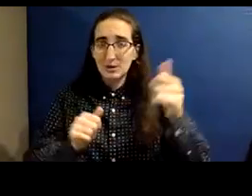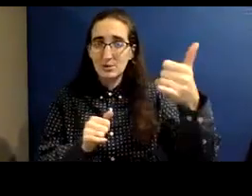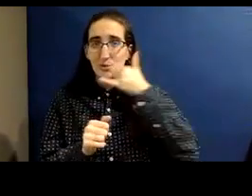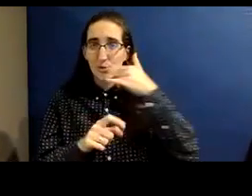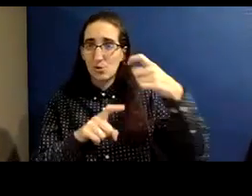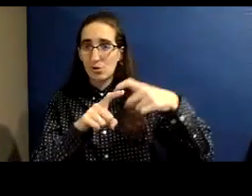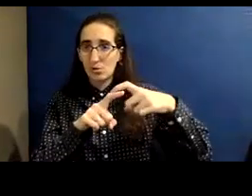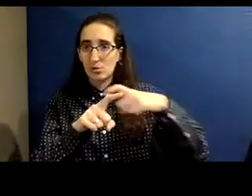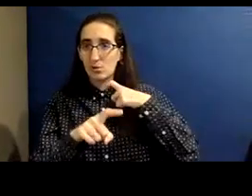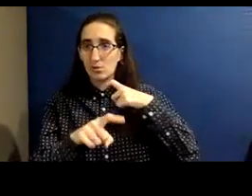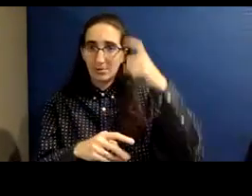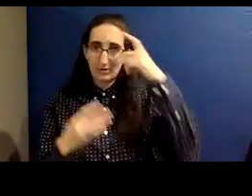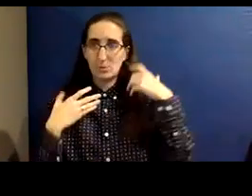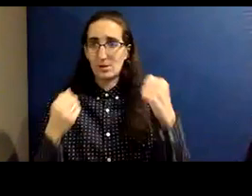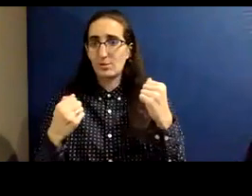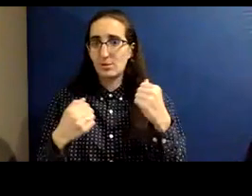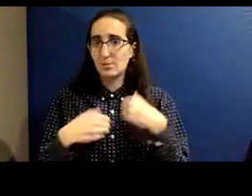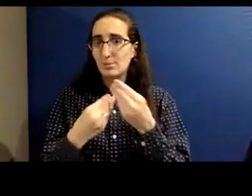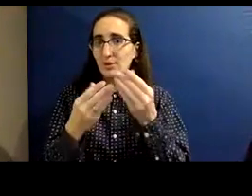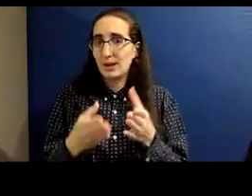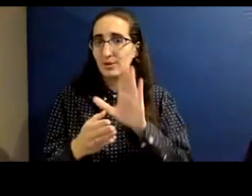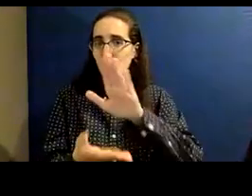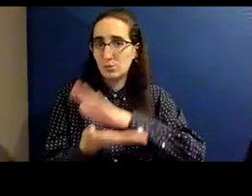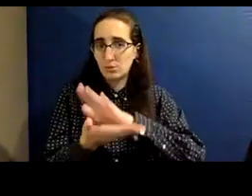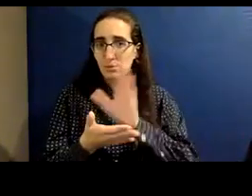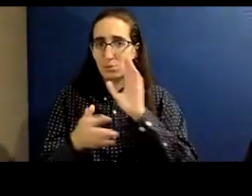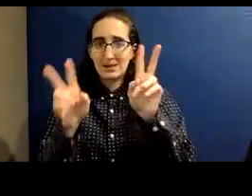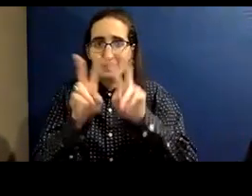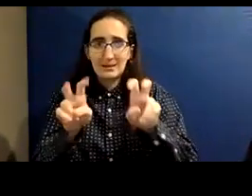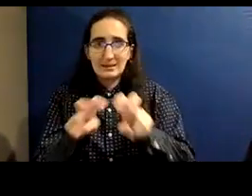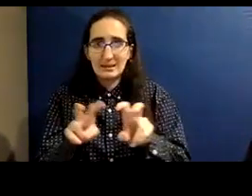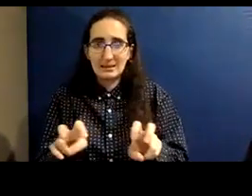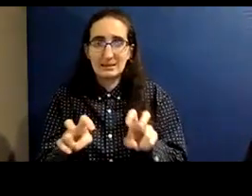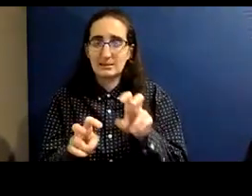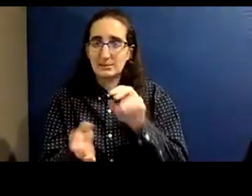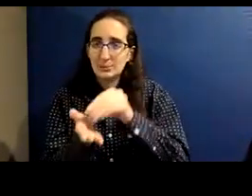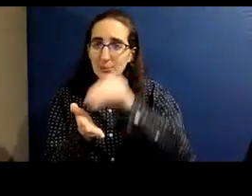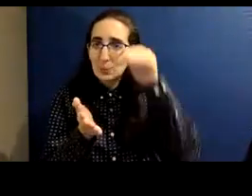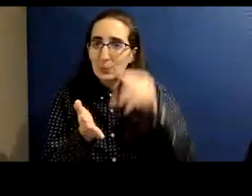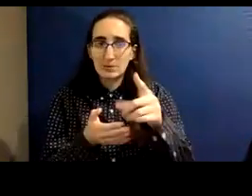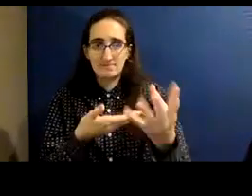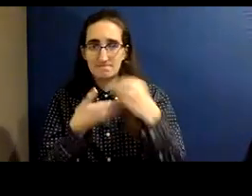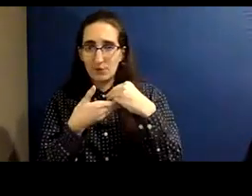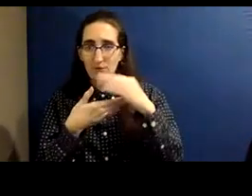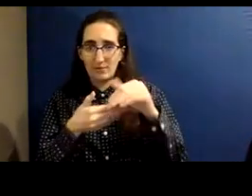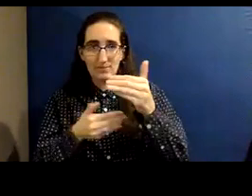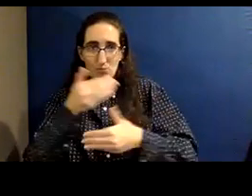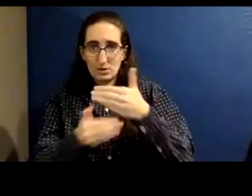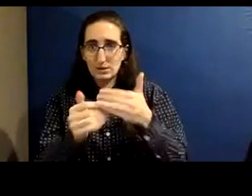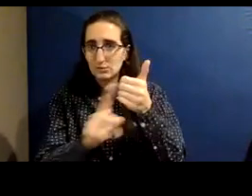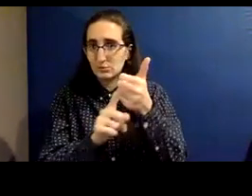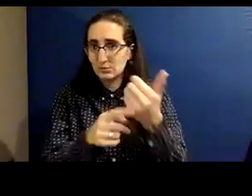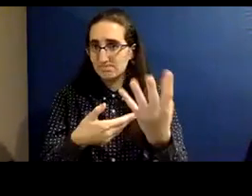mental health provider at your school, and we will assess your student and involve you in that process